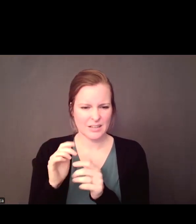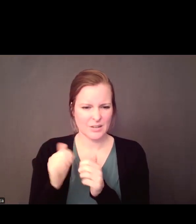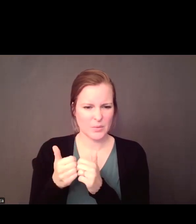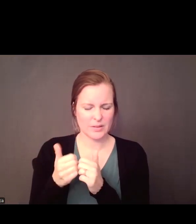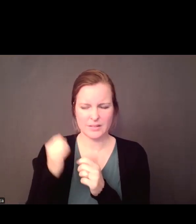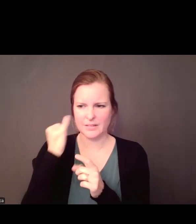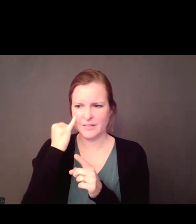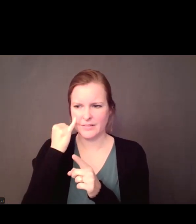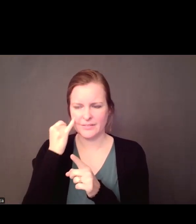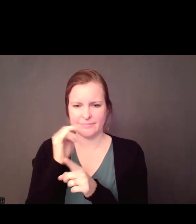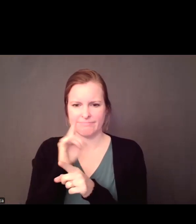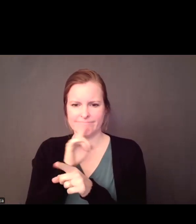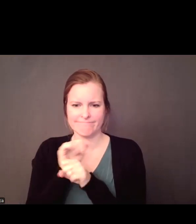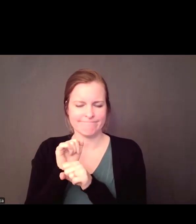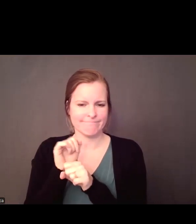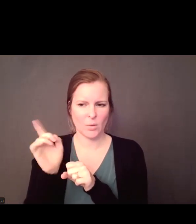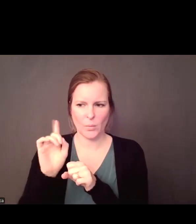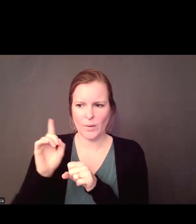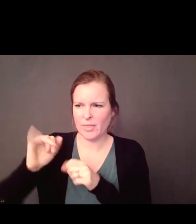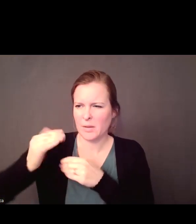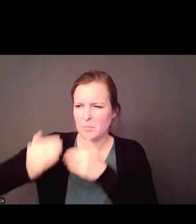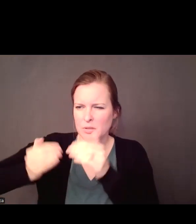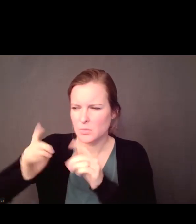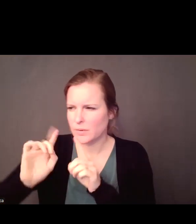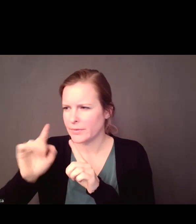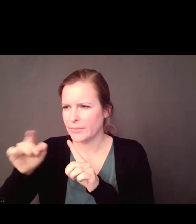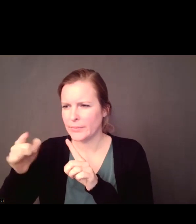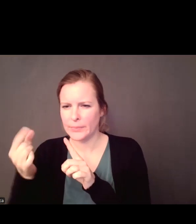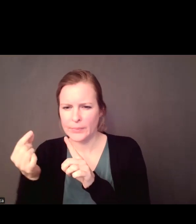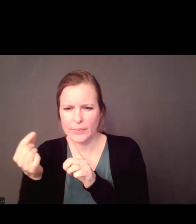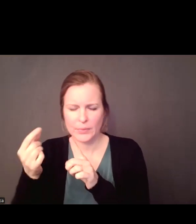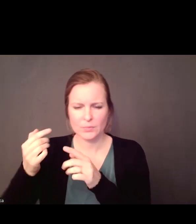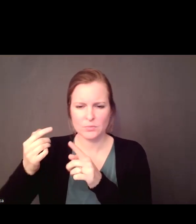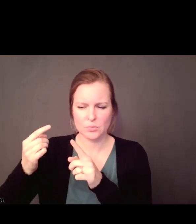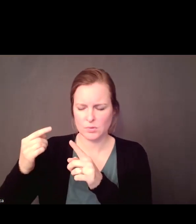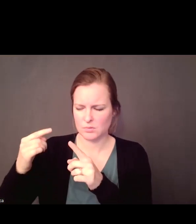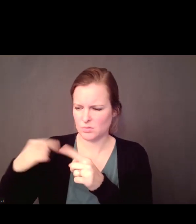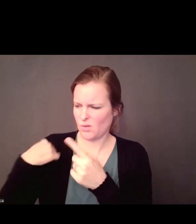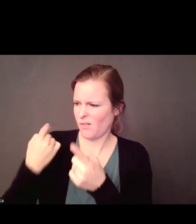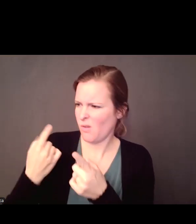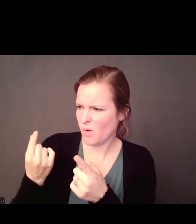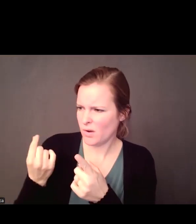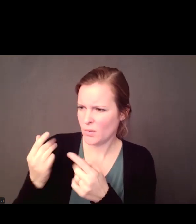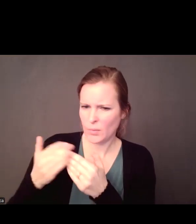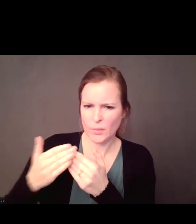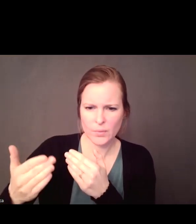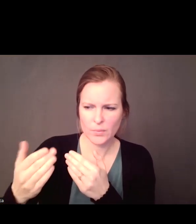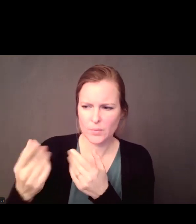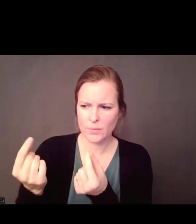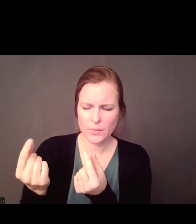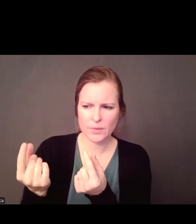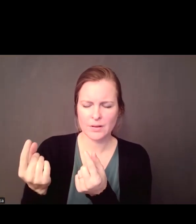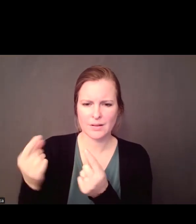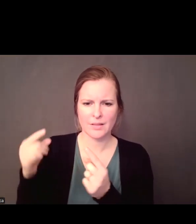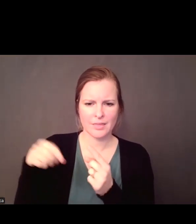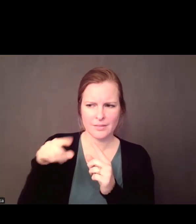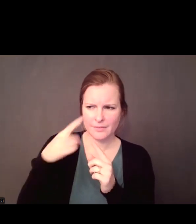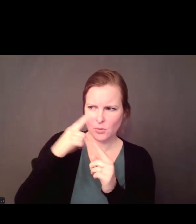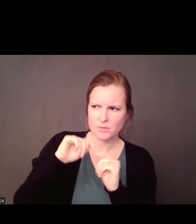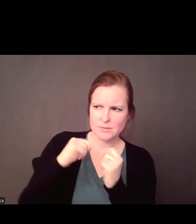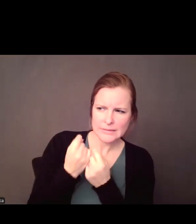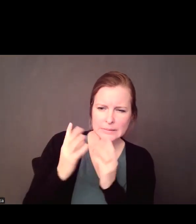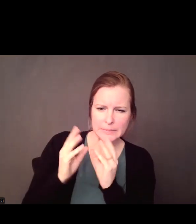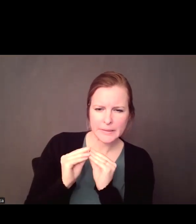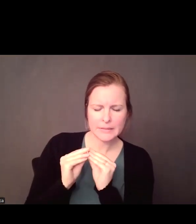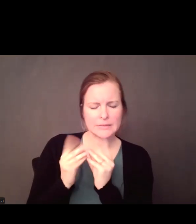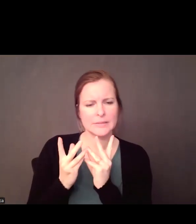someone was in the process, what type of progress was being made, whether or not this was for a team meeting, whether